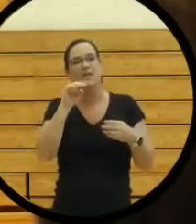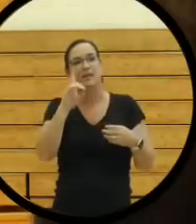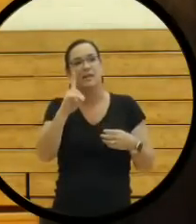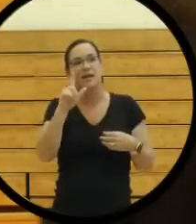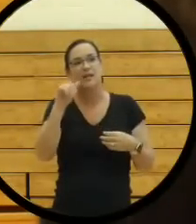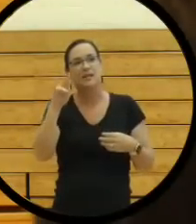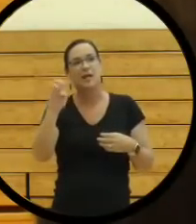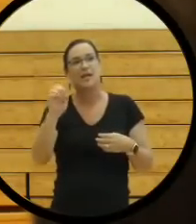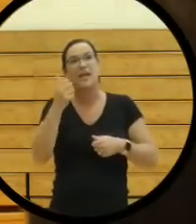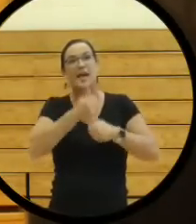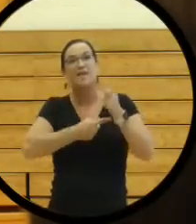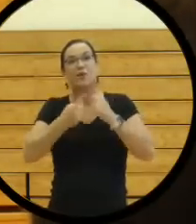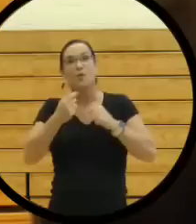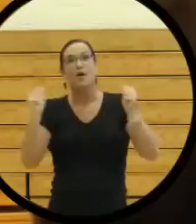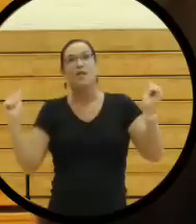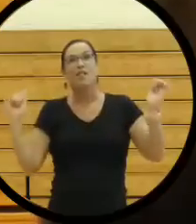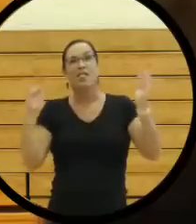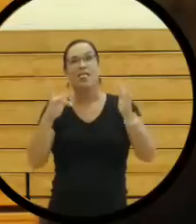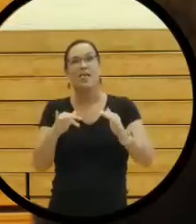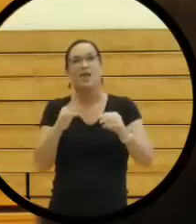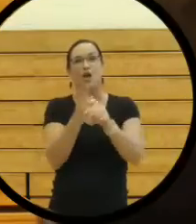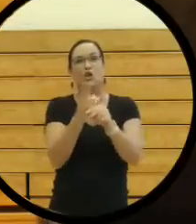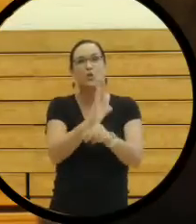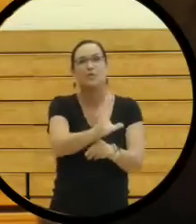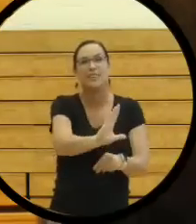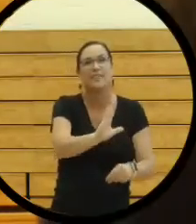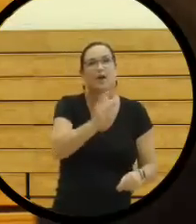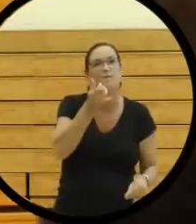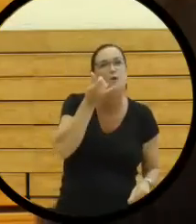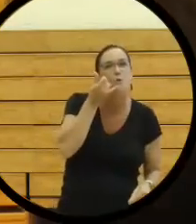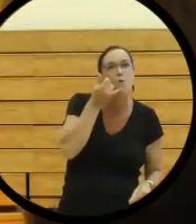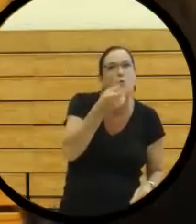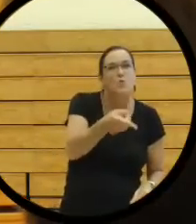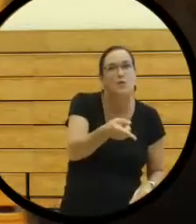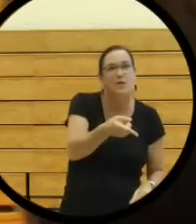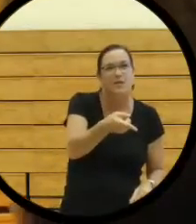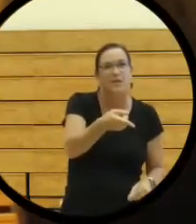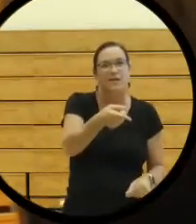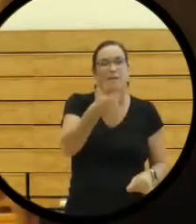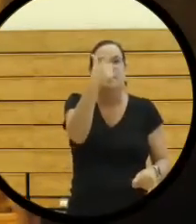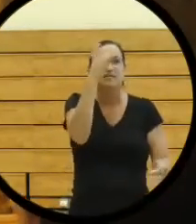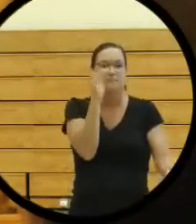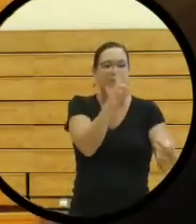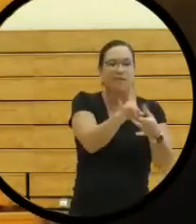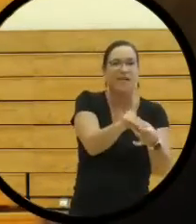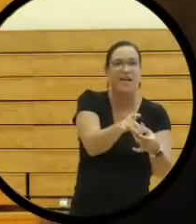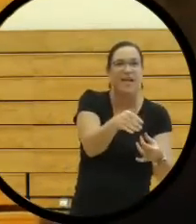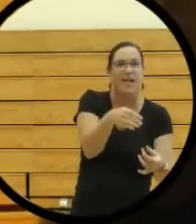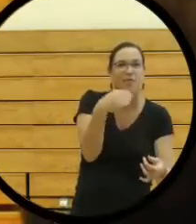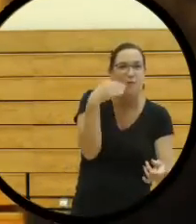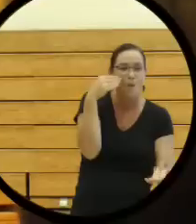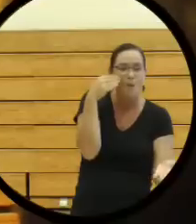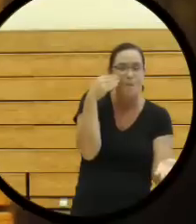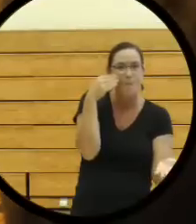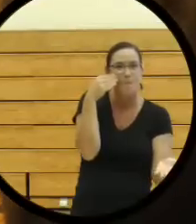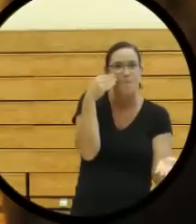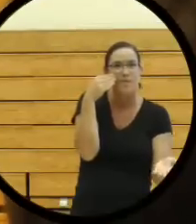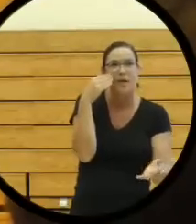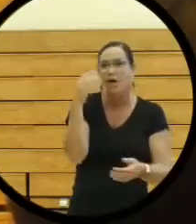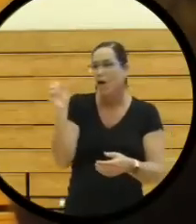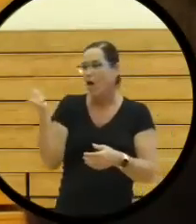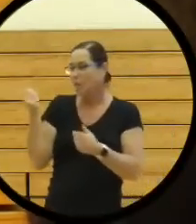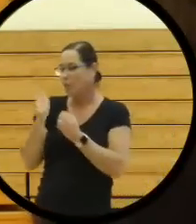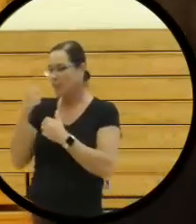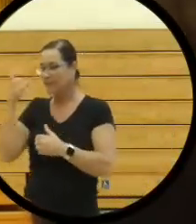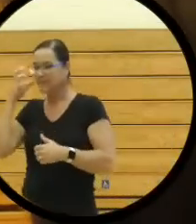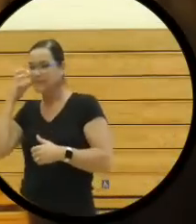in their neighborhood could come to their house because everybody else didn't have a landline and they were